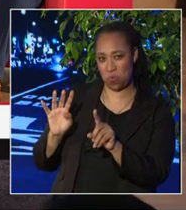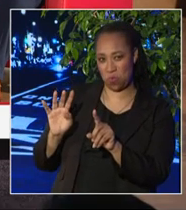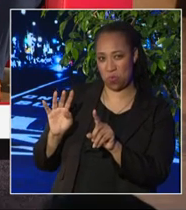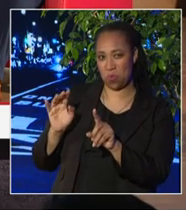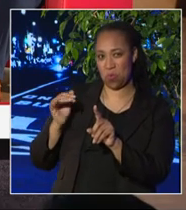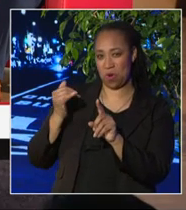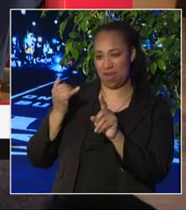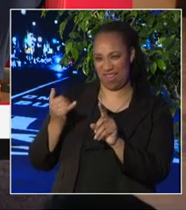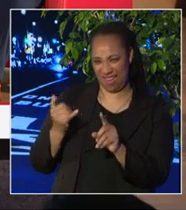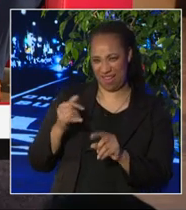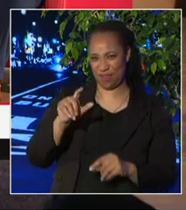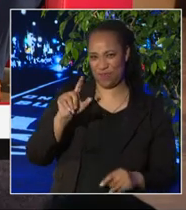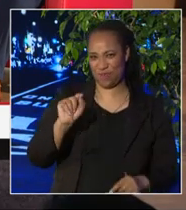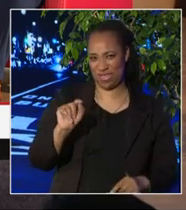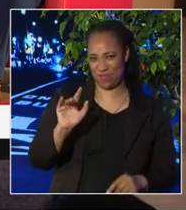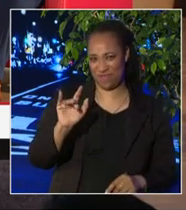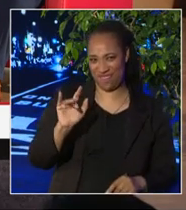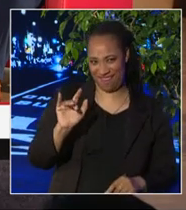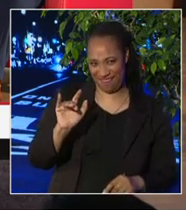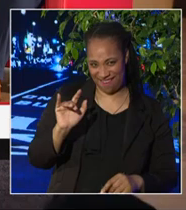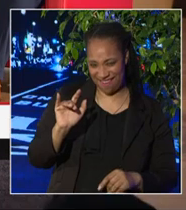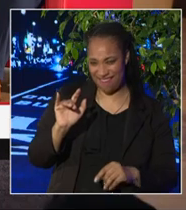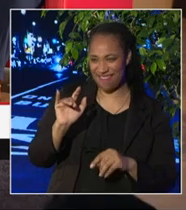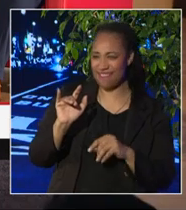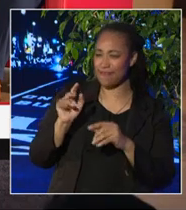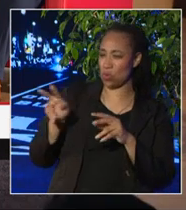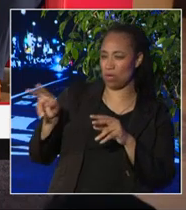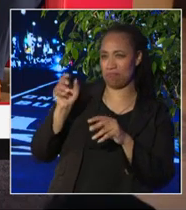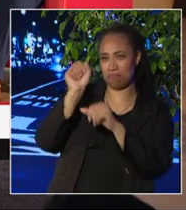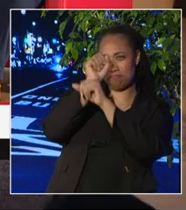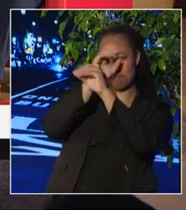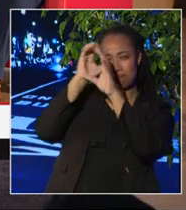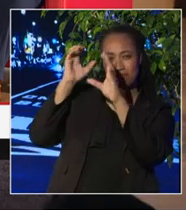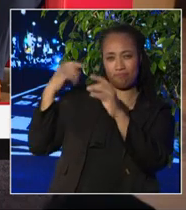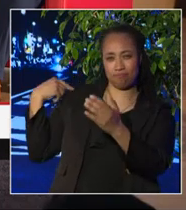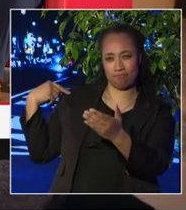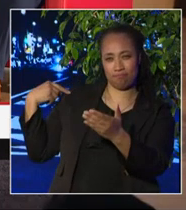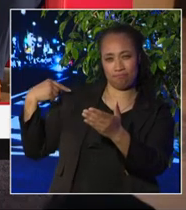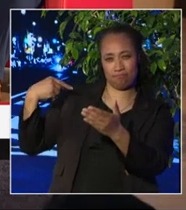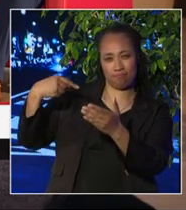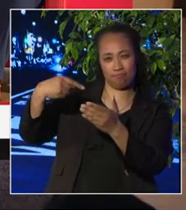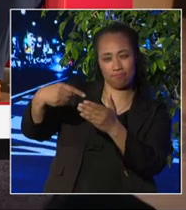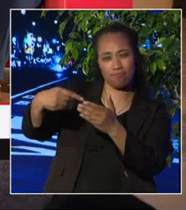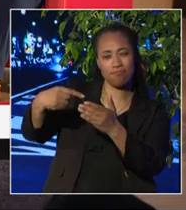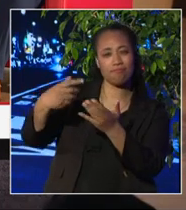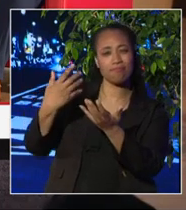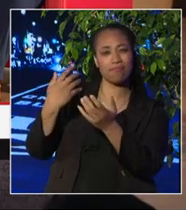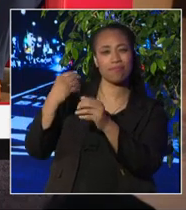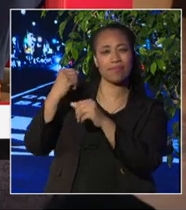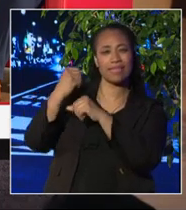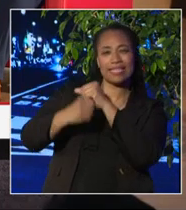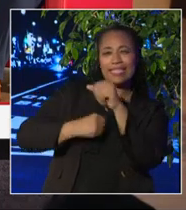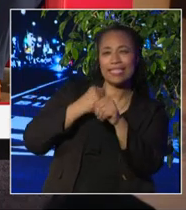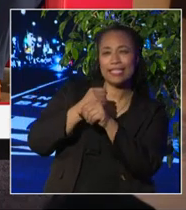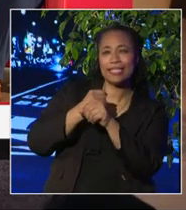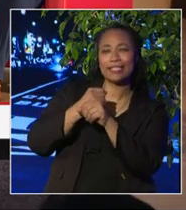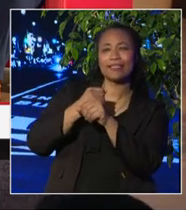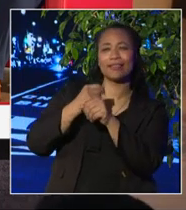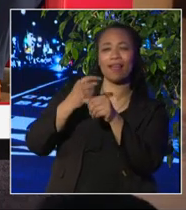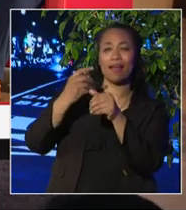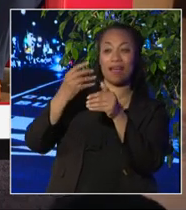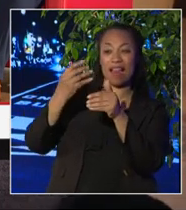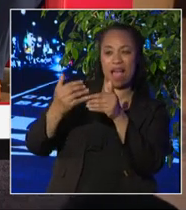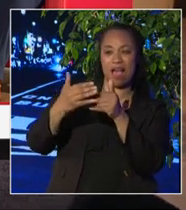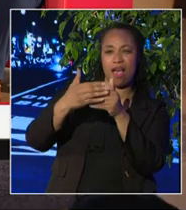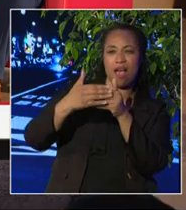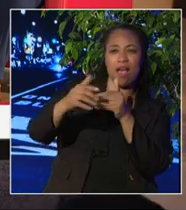were to fast forward, 10 more years from now and, think about sort of what is the future that you want to see for DC, and specifically in this downtown